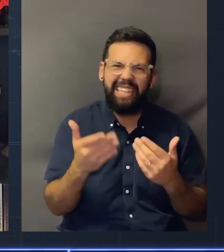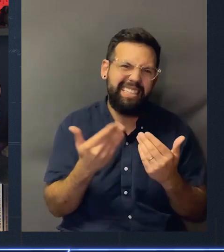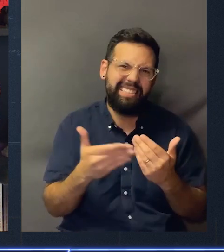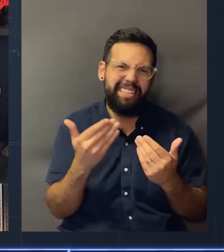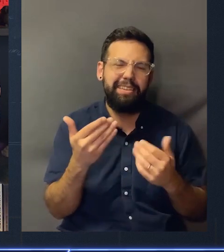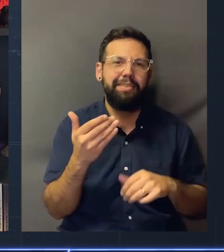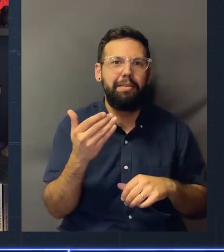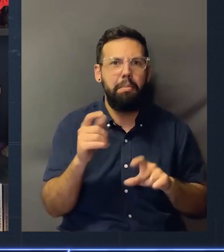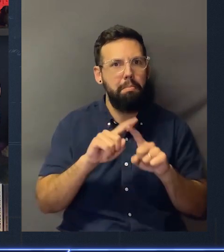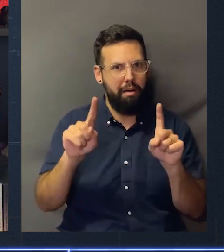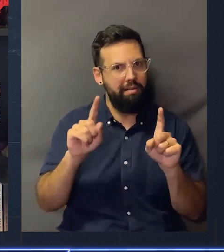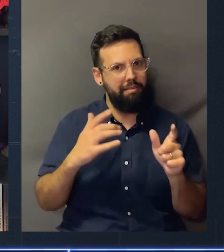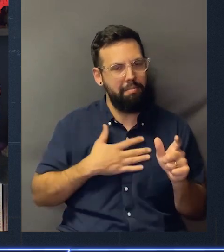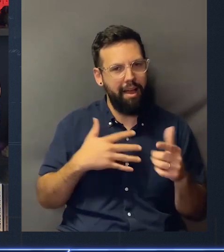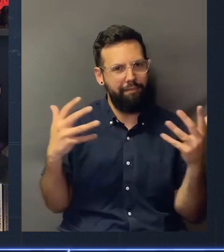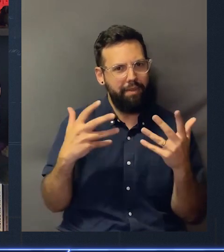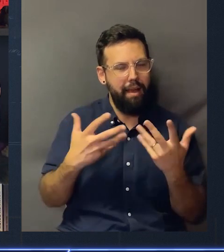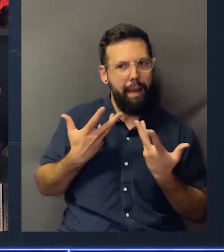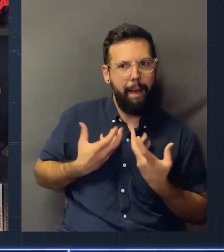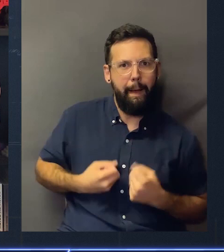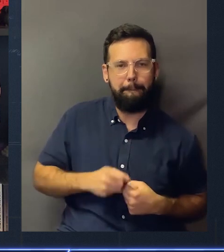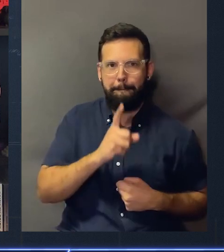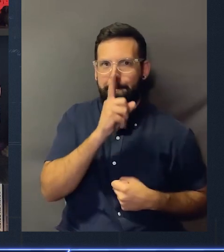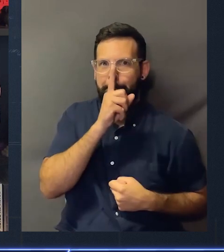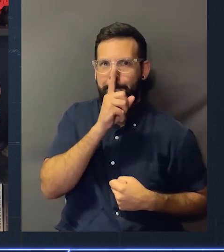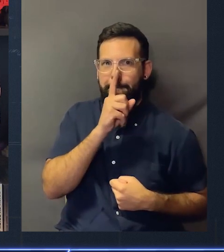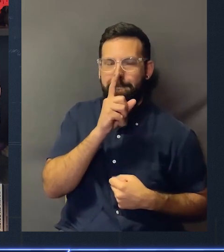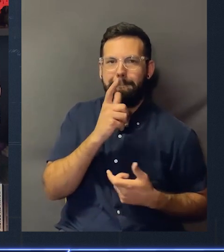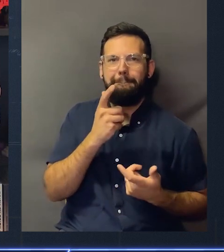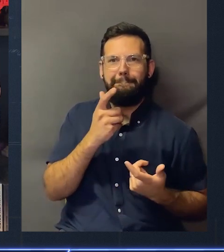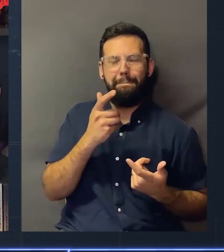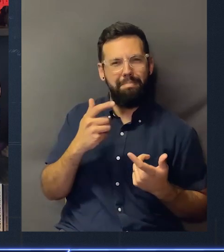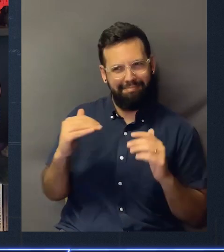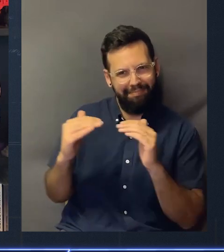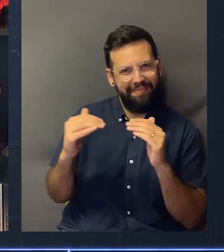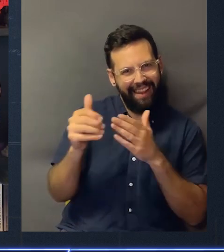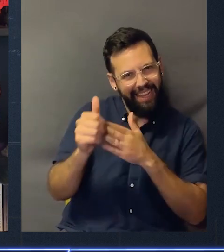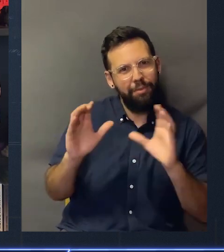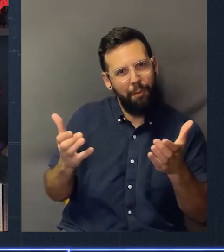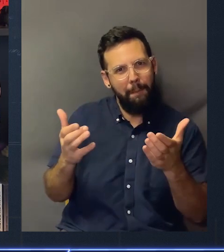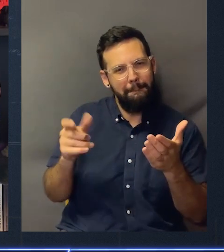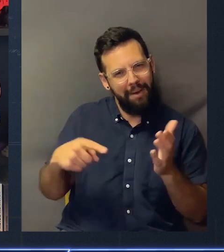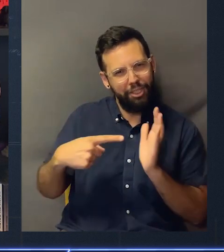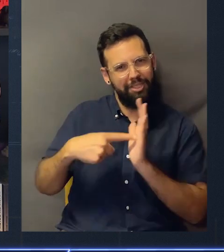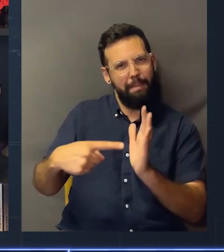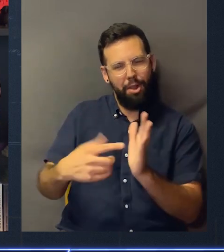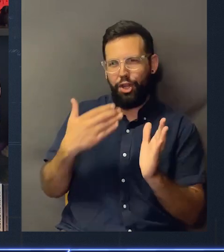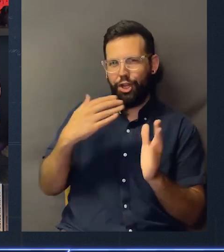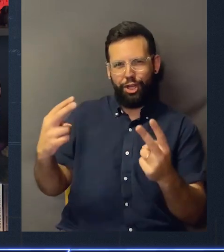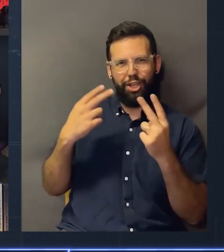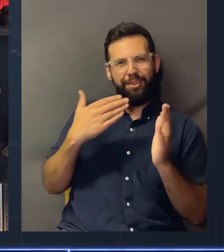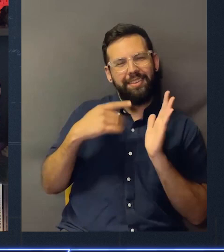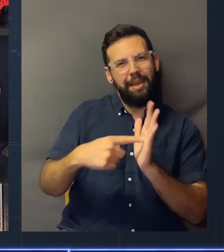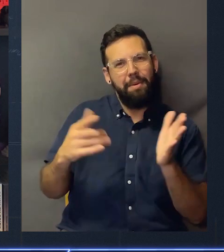keep my fear to myself because I'm the co-leader of the group and supposed to be setting the good example. Our